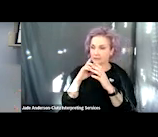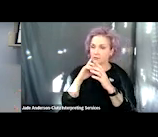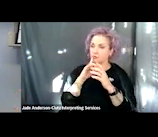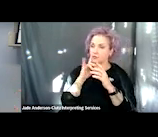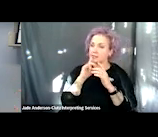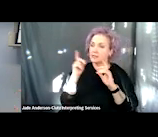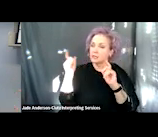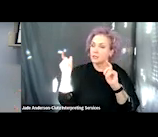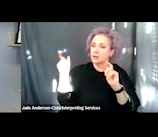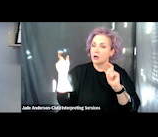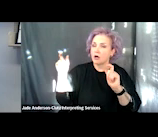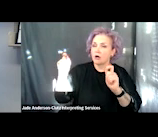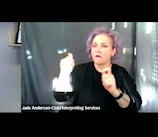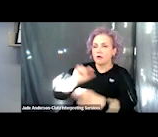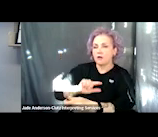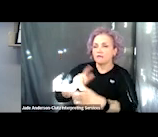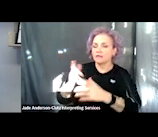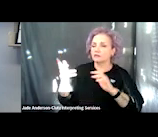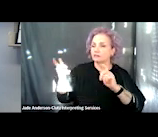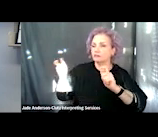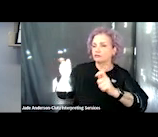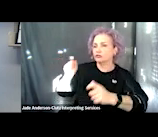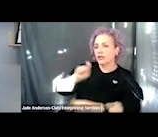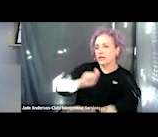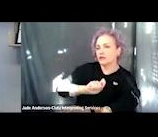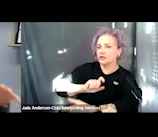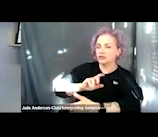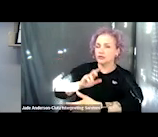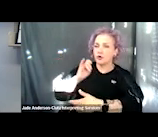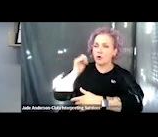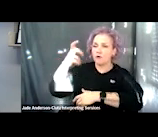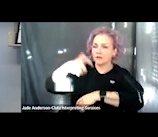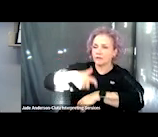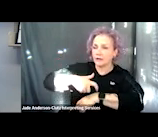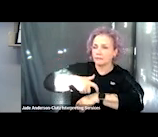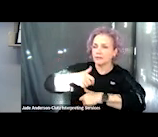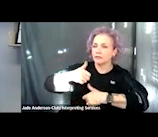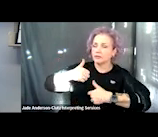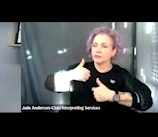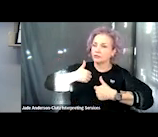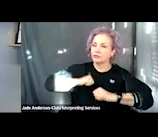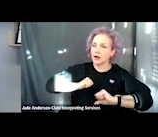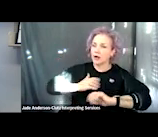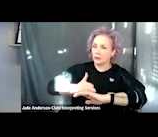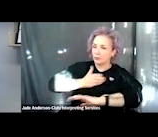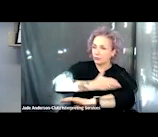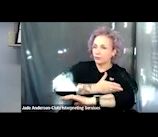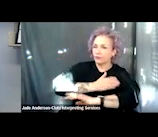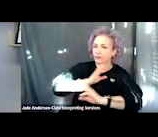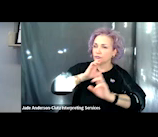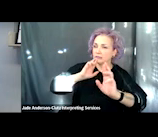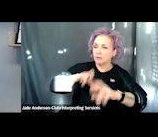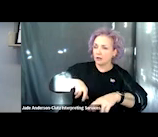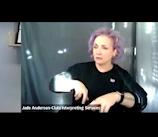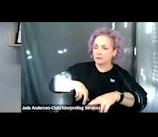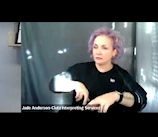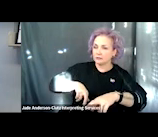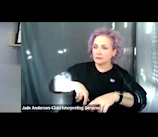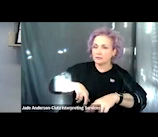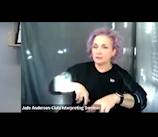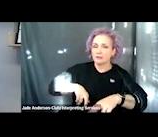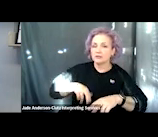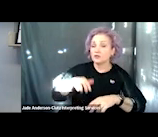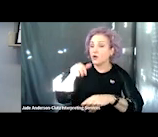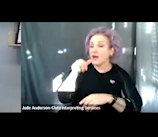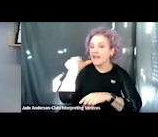that look like infections. So things that look like a virus or things that look like a bacteria. So here's sort of